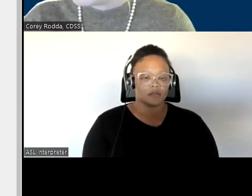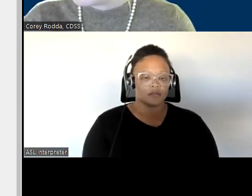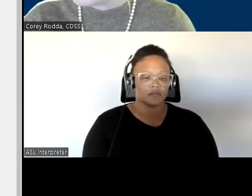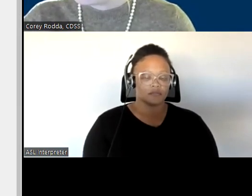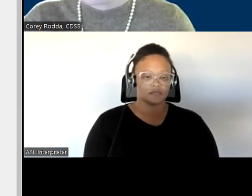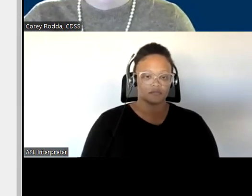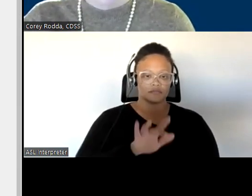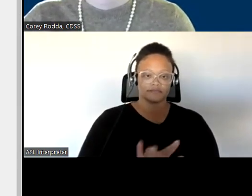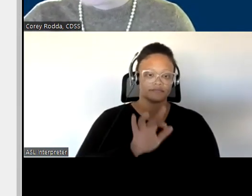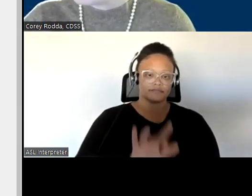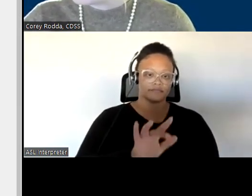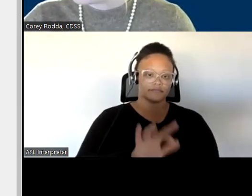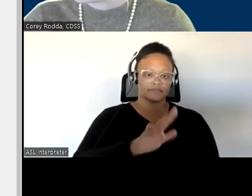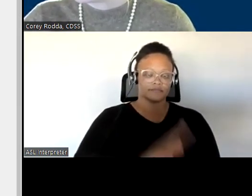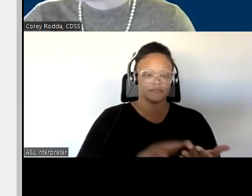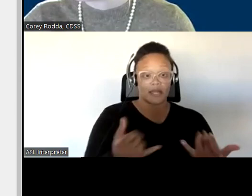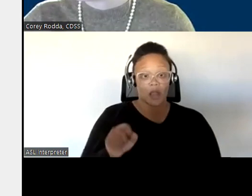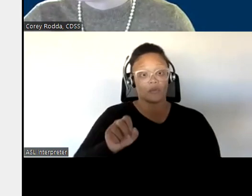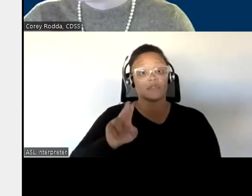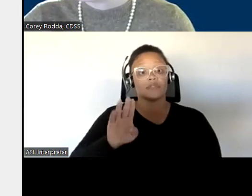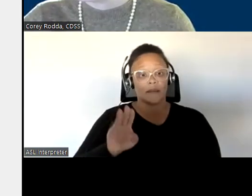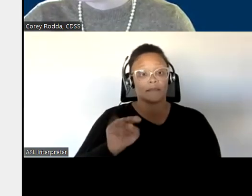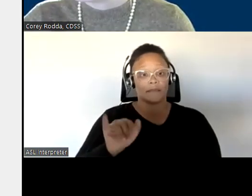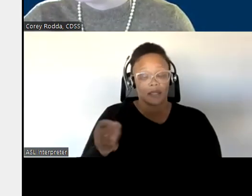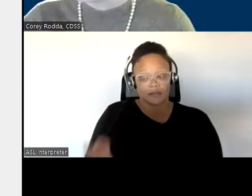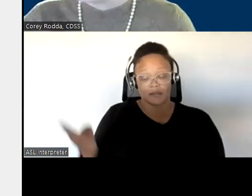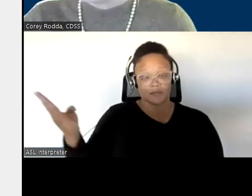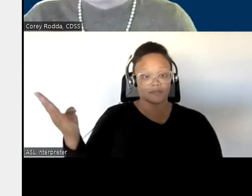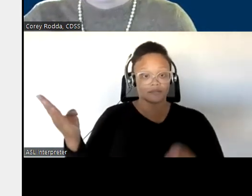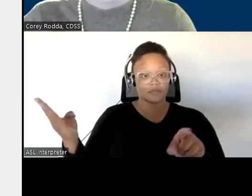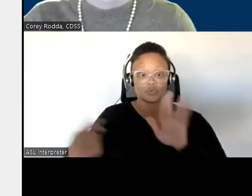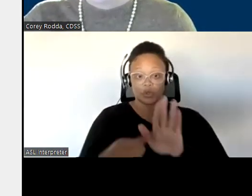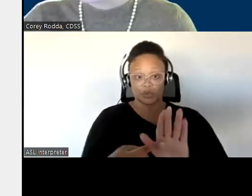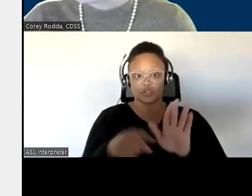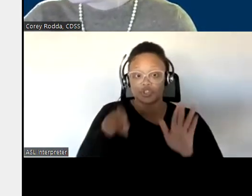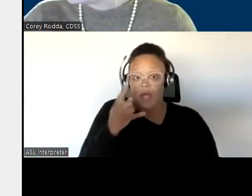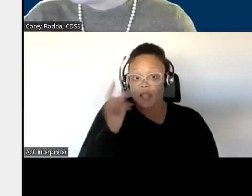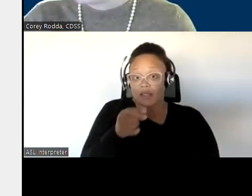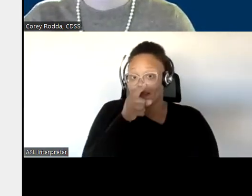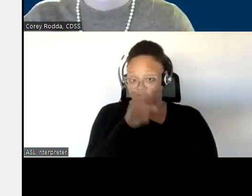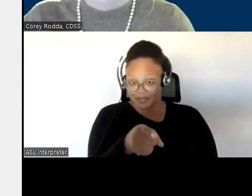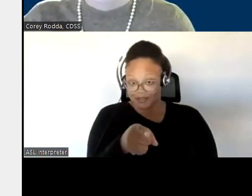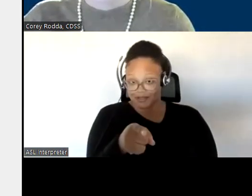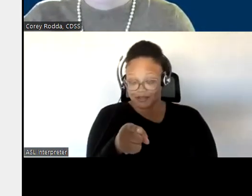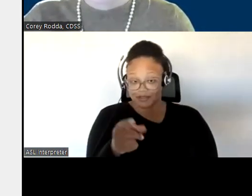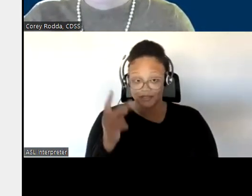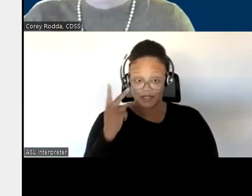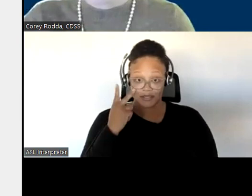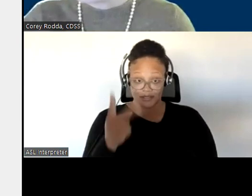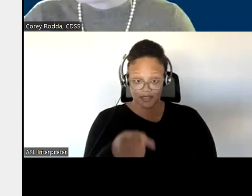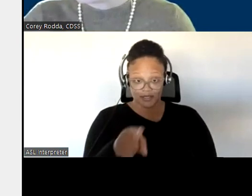And then I'm going to press submit to show you the screen that you should see. And if you see this screen, your survey has